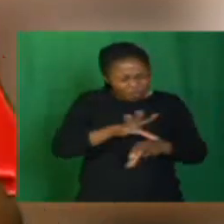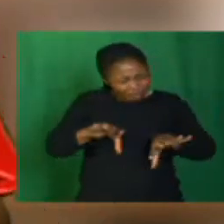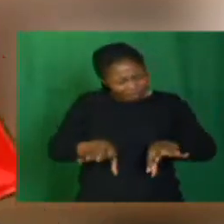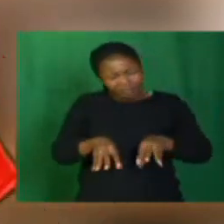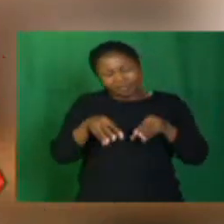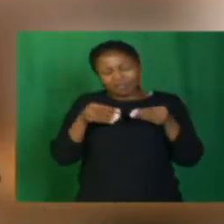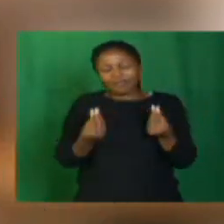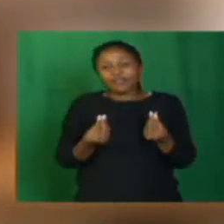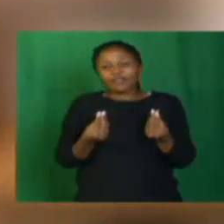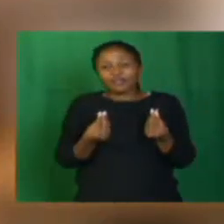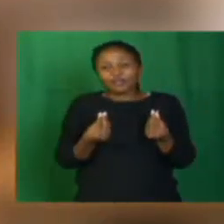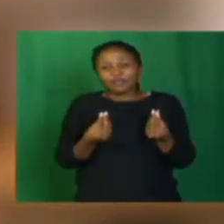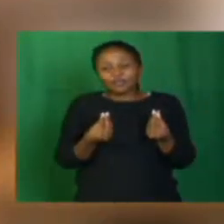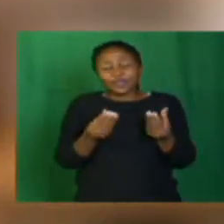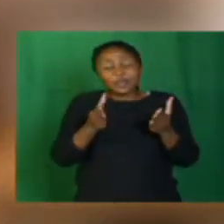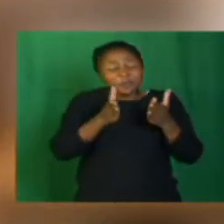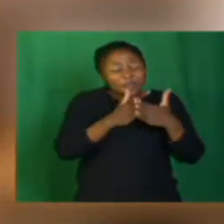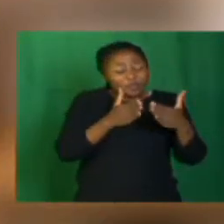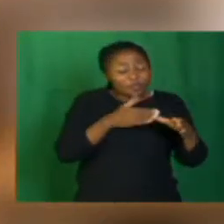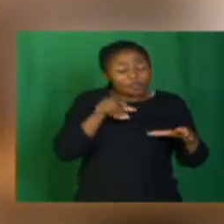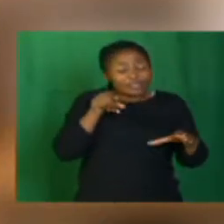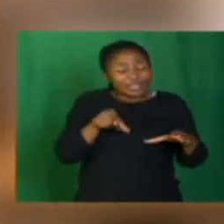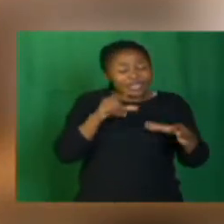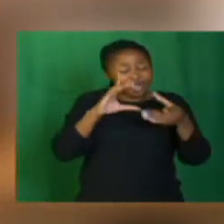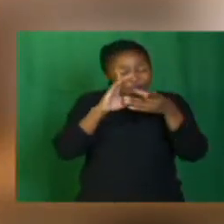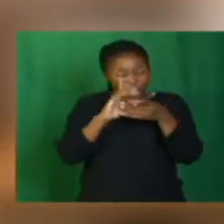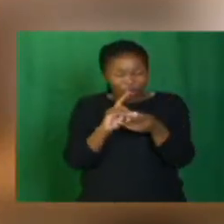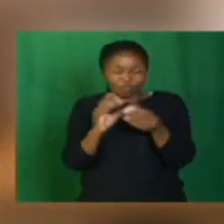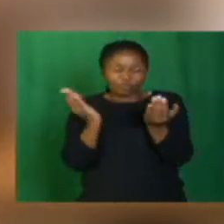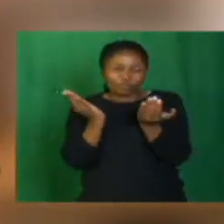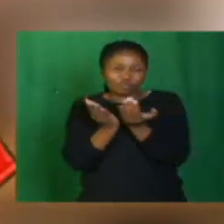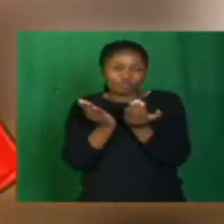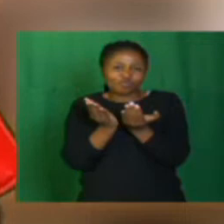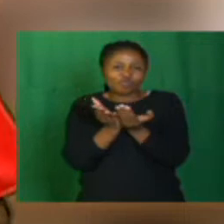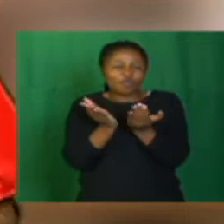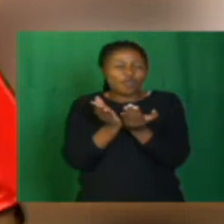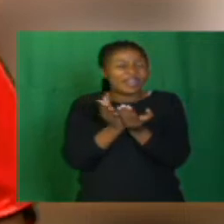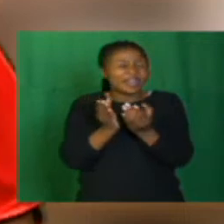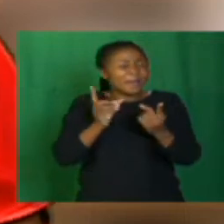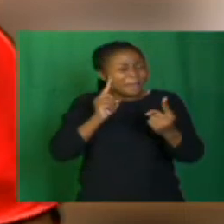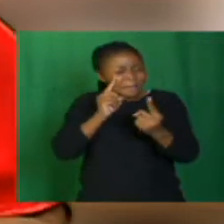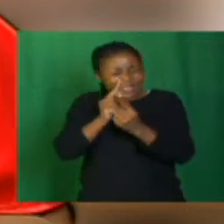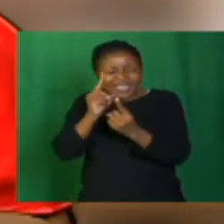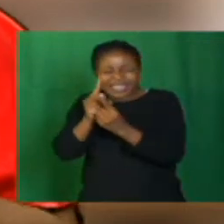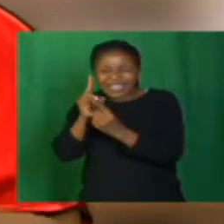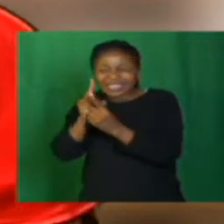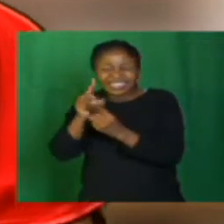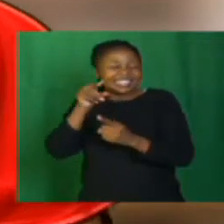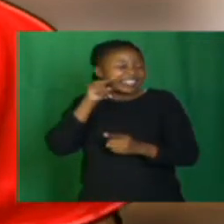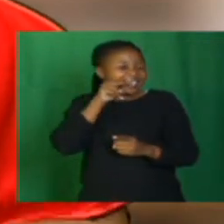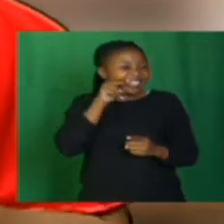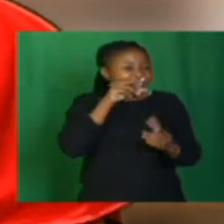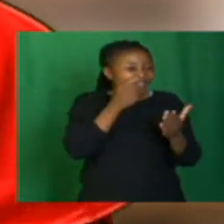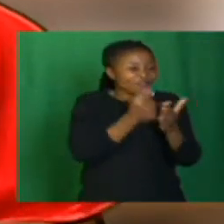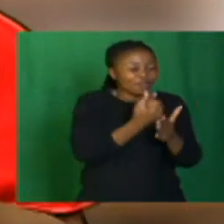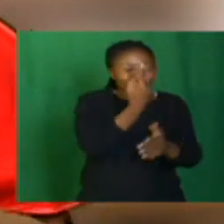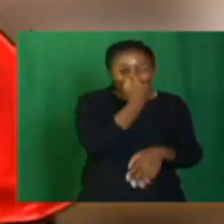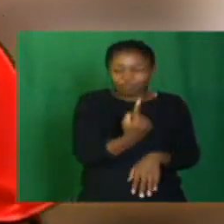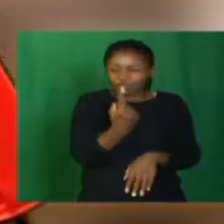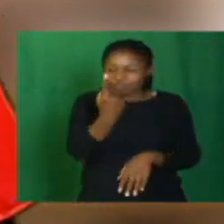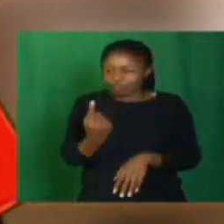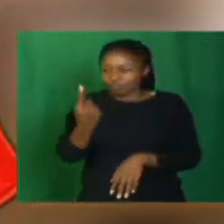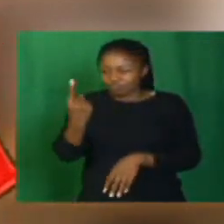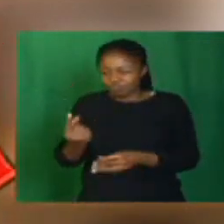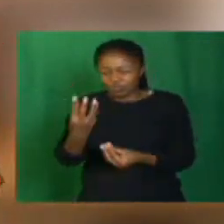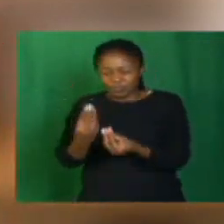This is because the homeschooling curriculum is designed to meet the needs of each child. This, therefore, makes the